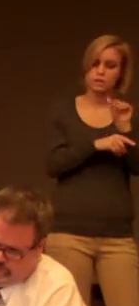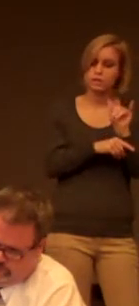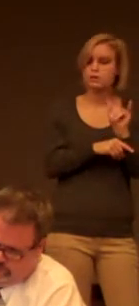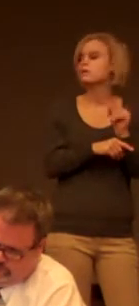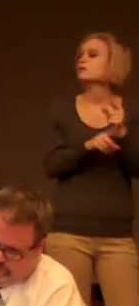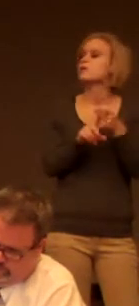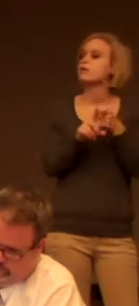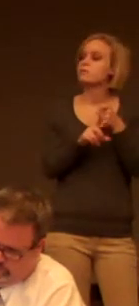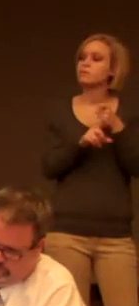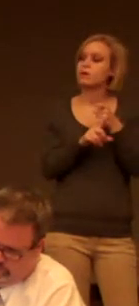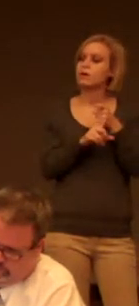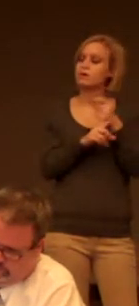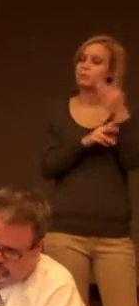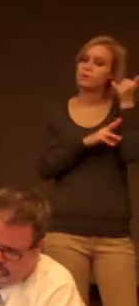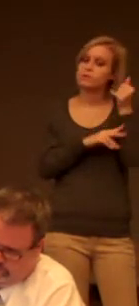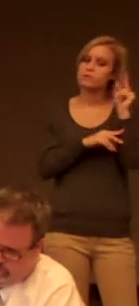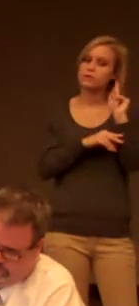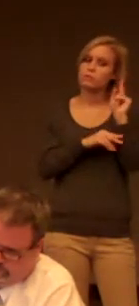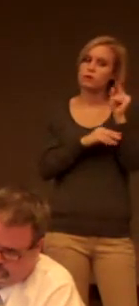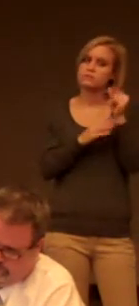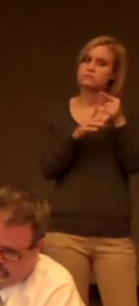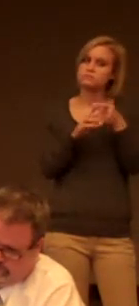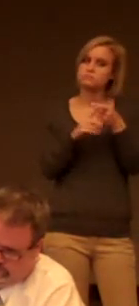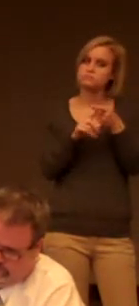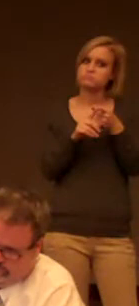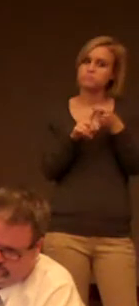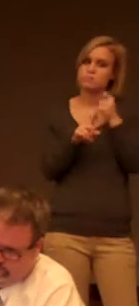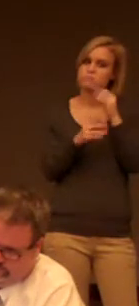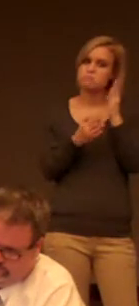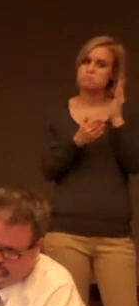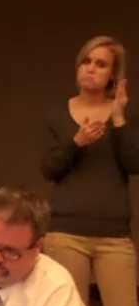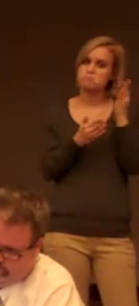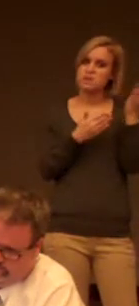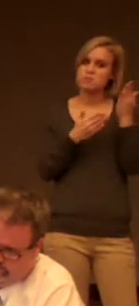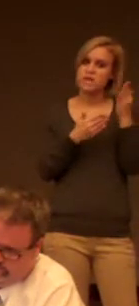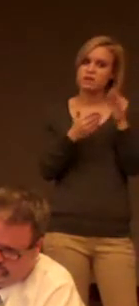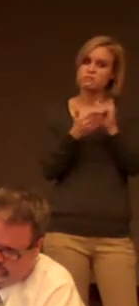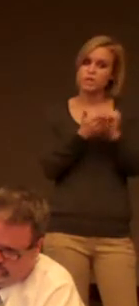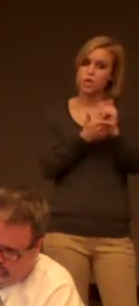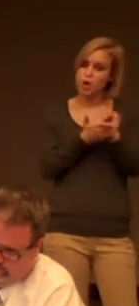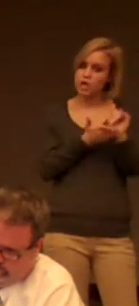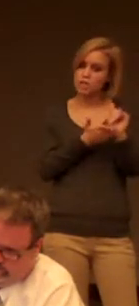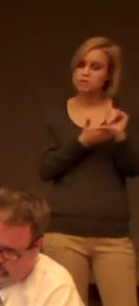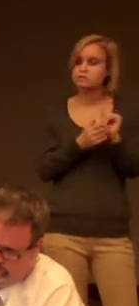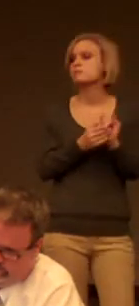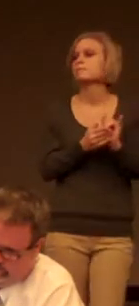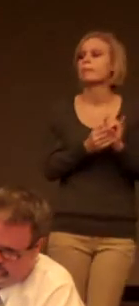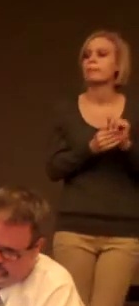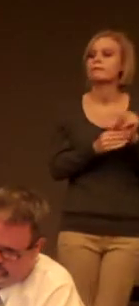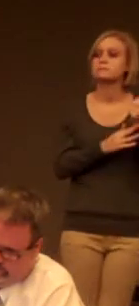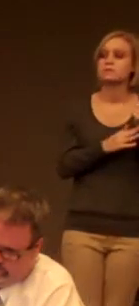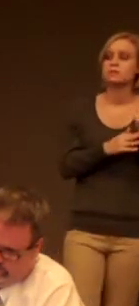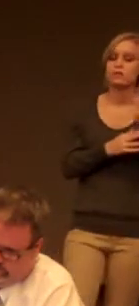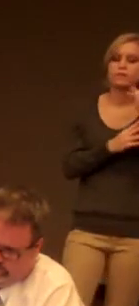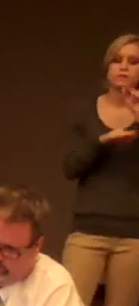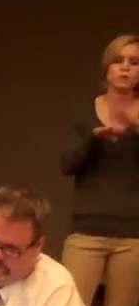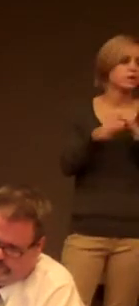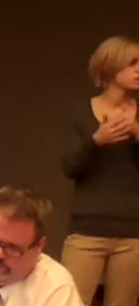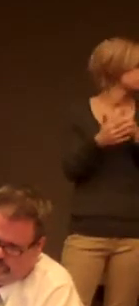I forgot where they came out of New York maybe, but a lot of it, there's another view of it.